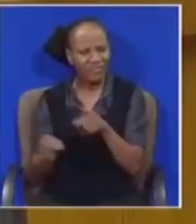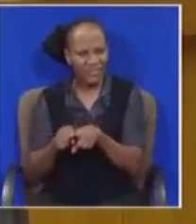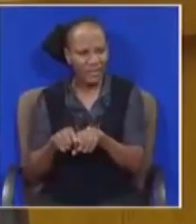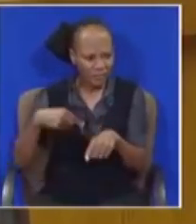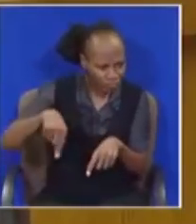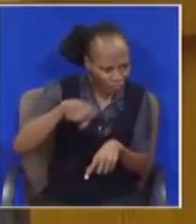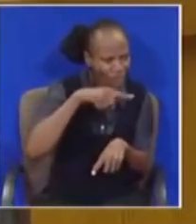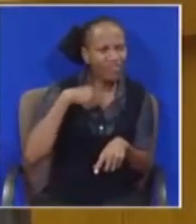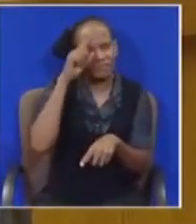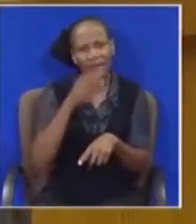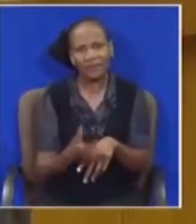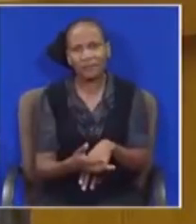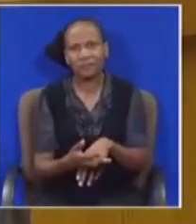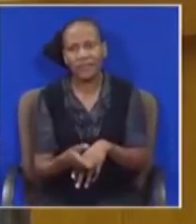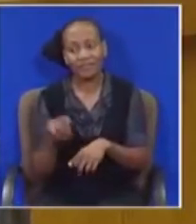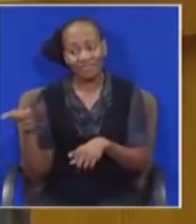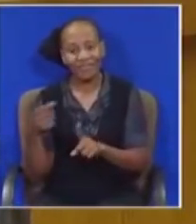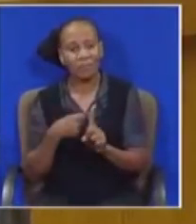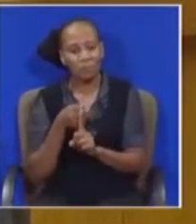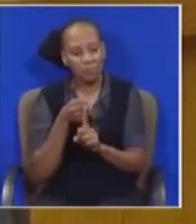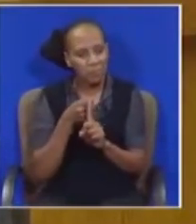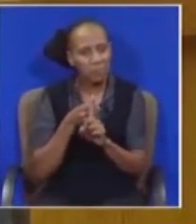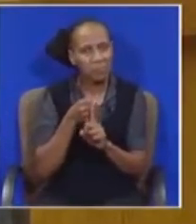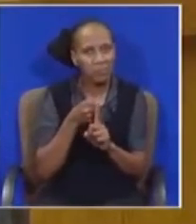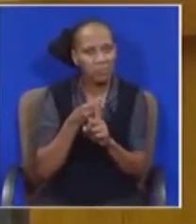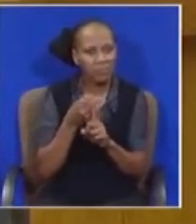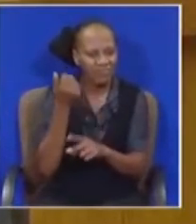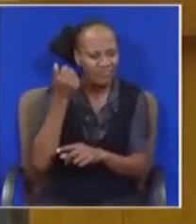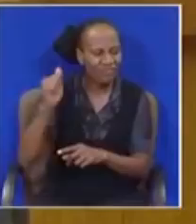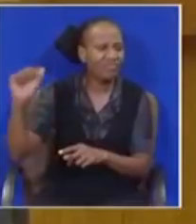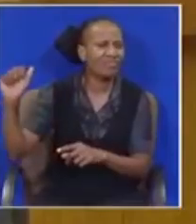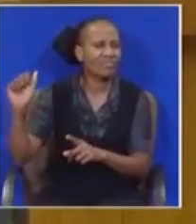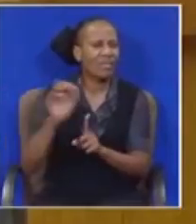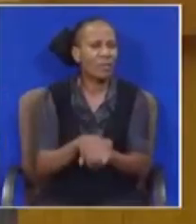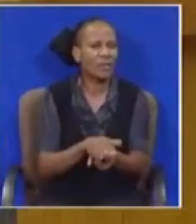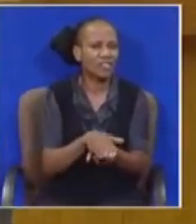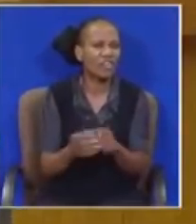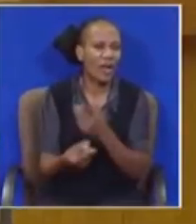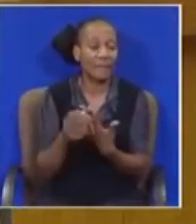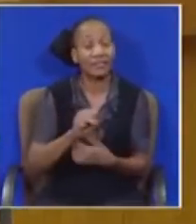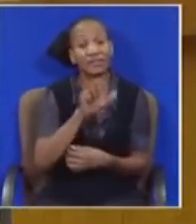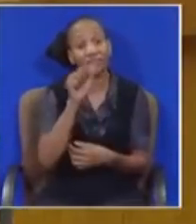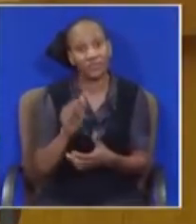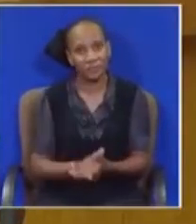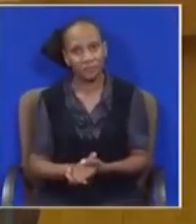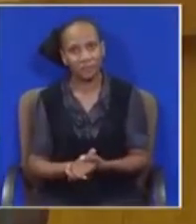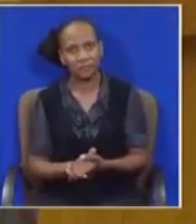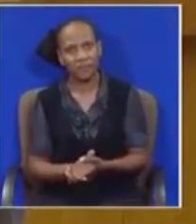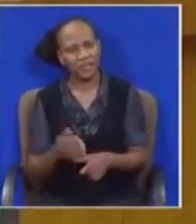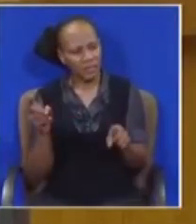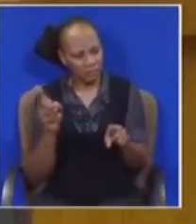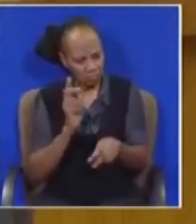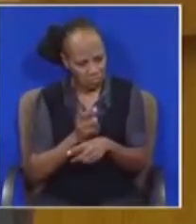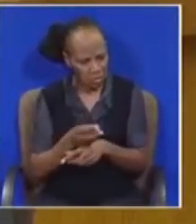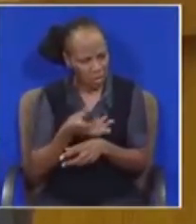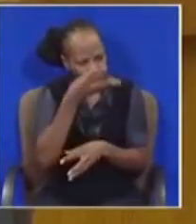themselves, was fighting against white domination over blacks. But they also imparted something to